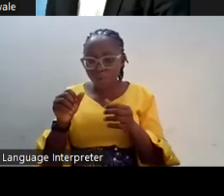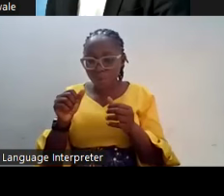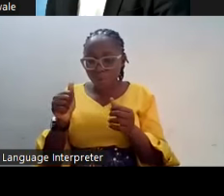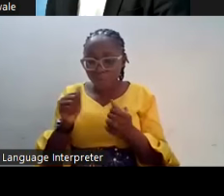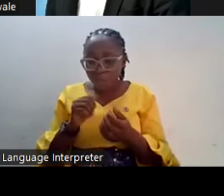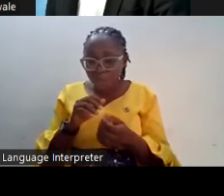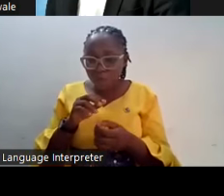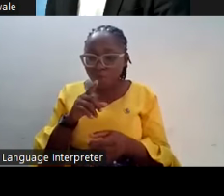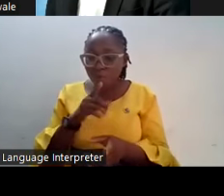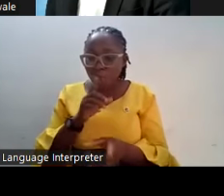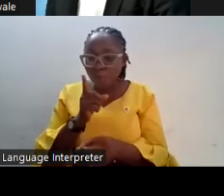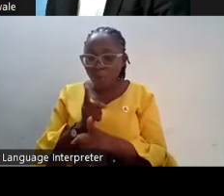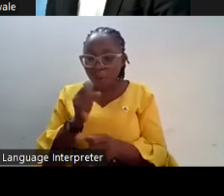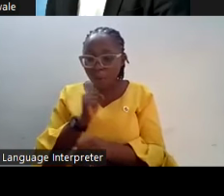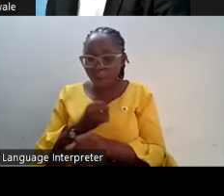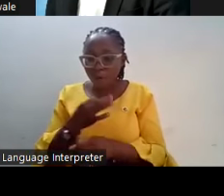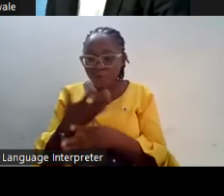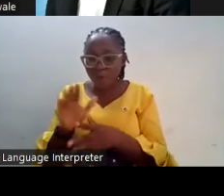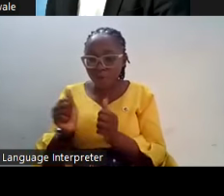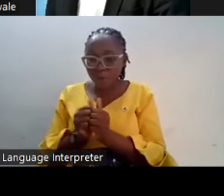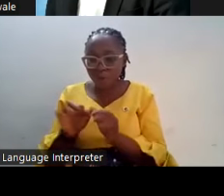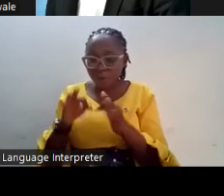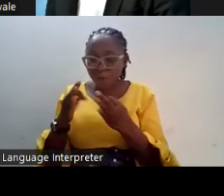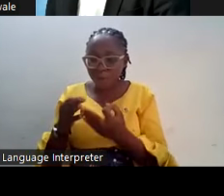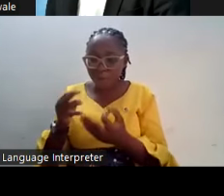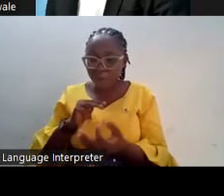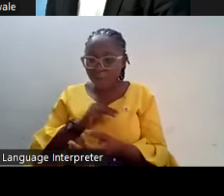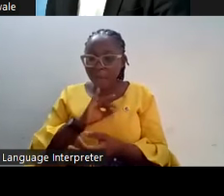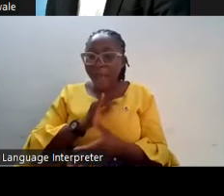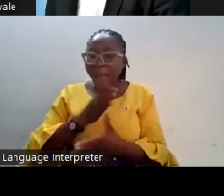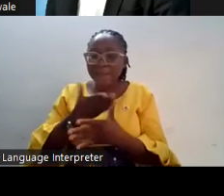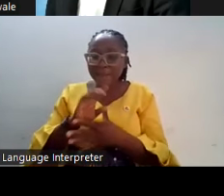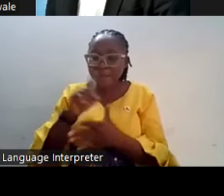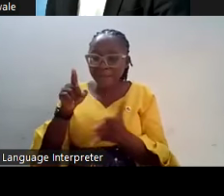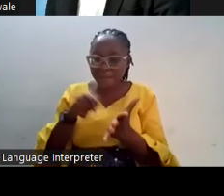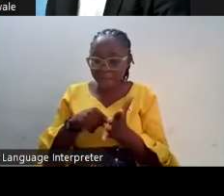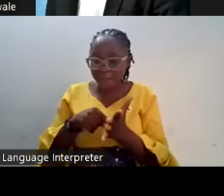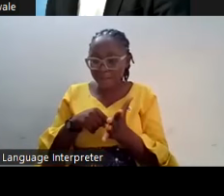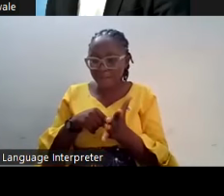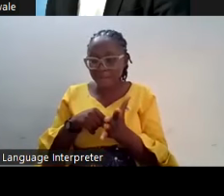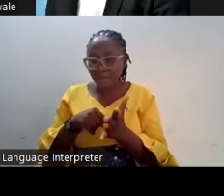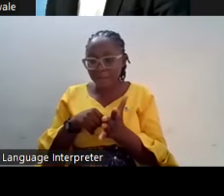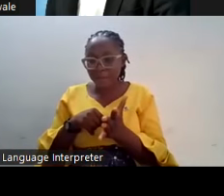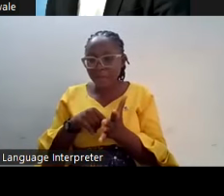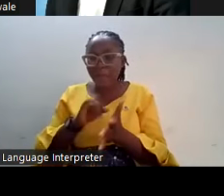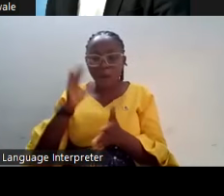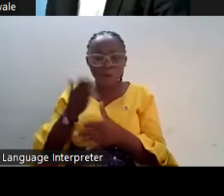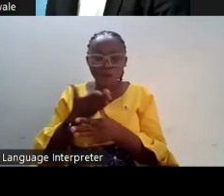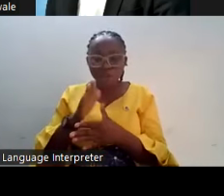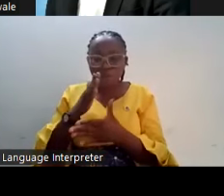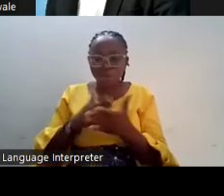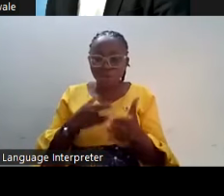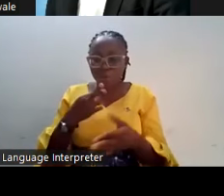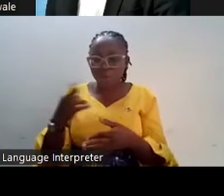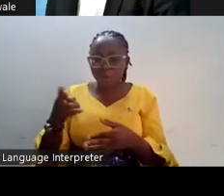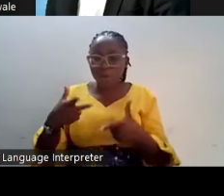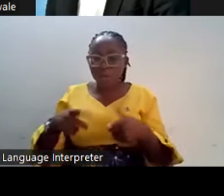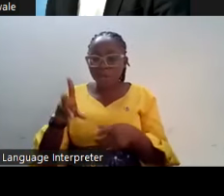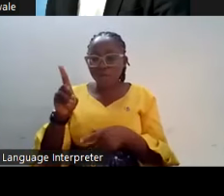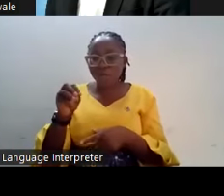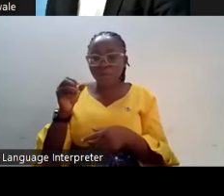families. And so there are multiple. What I'm going to do is when I share this, I'll share some resources. So let's do a